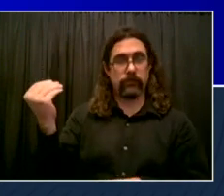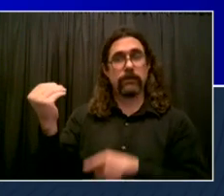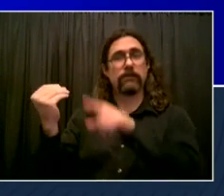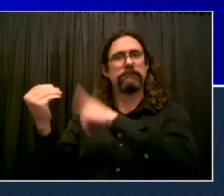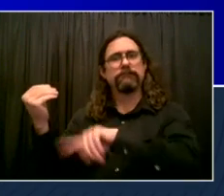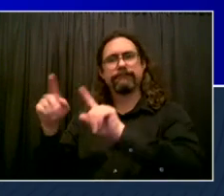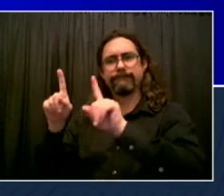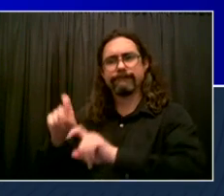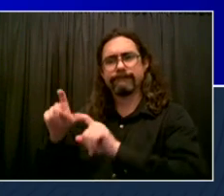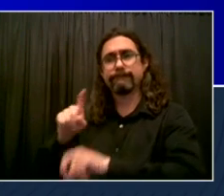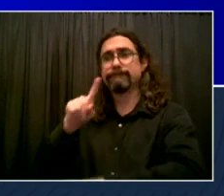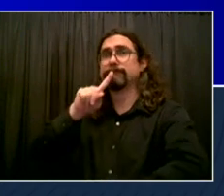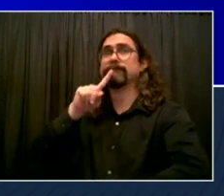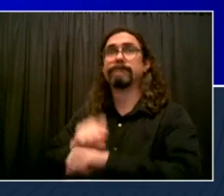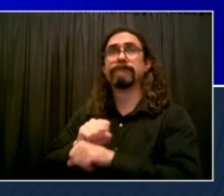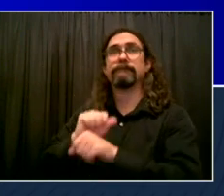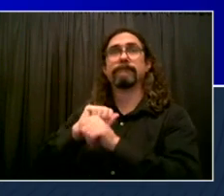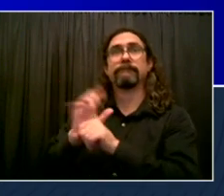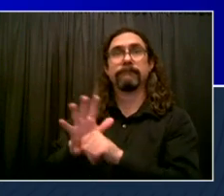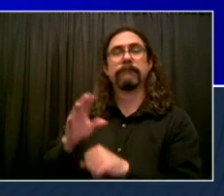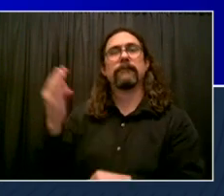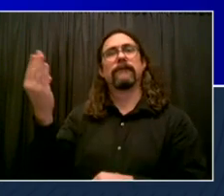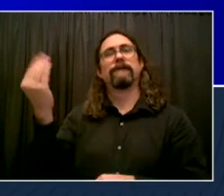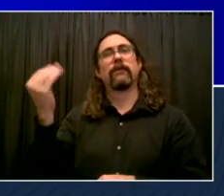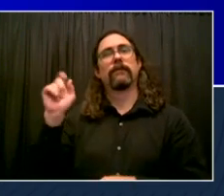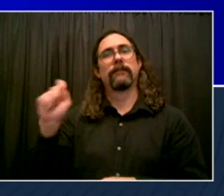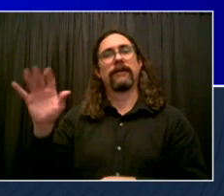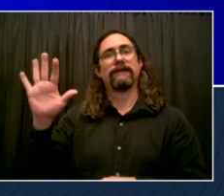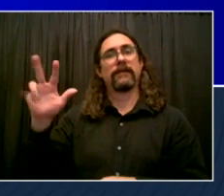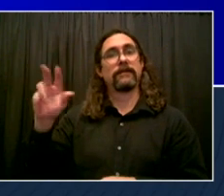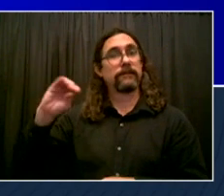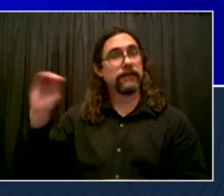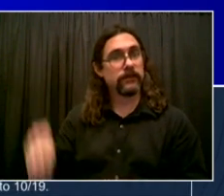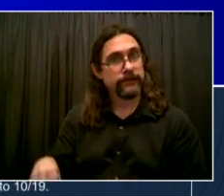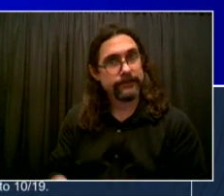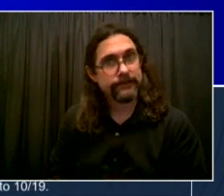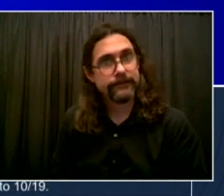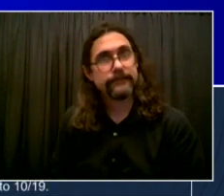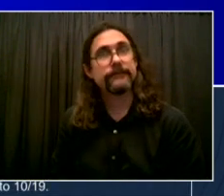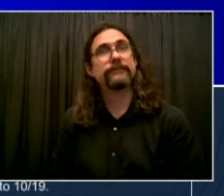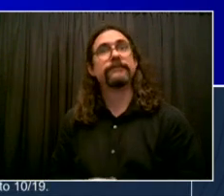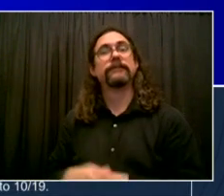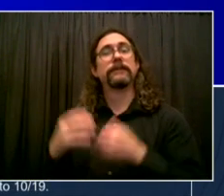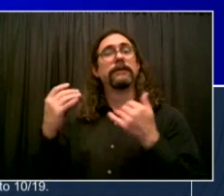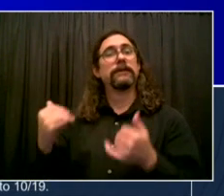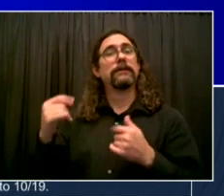14.53% confirmed positivity level. And of course, the all-important hospitalization rate,